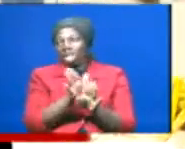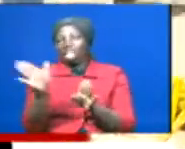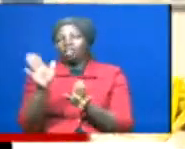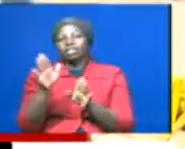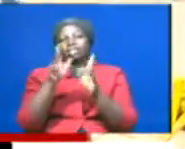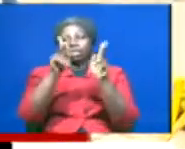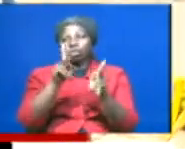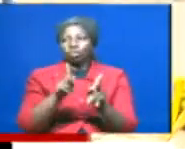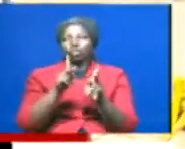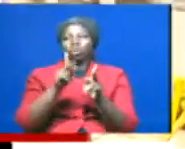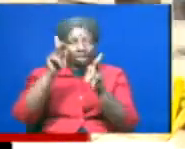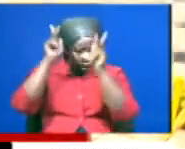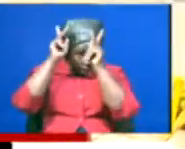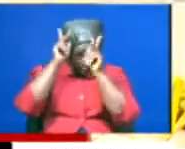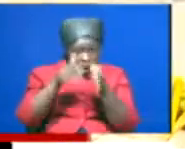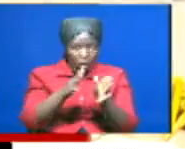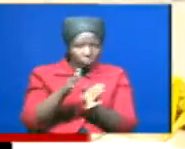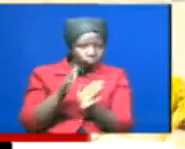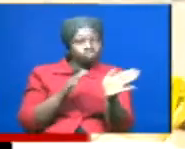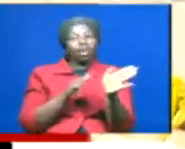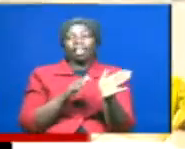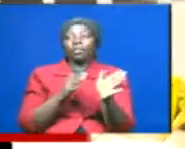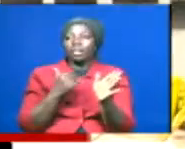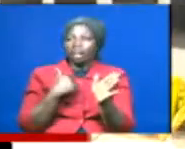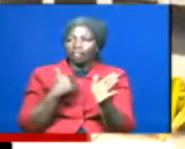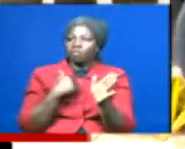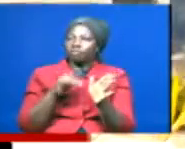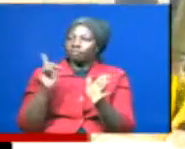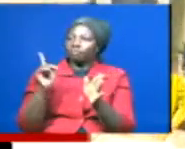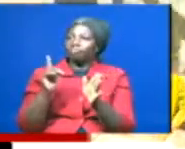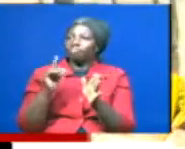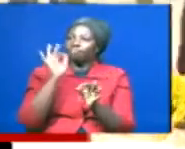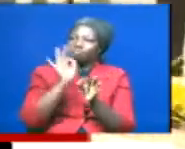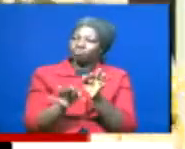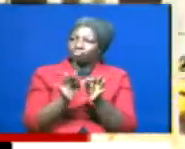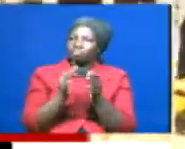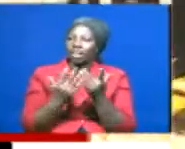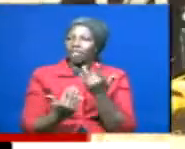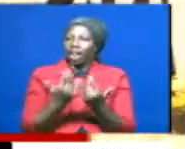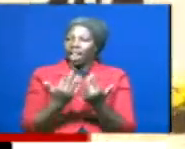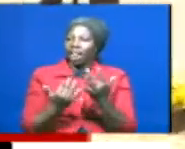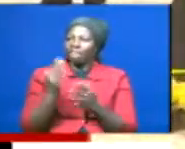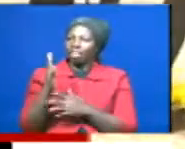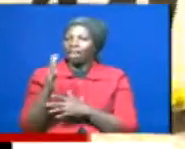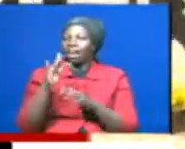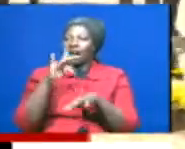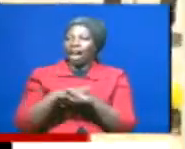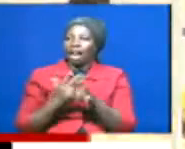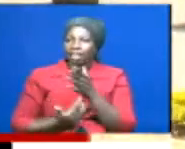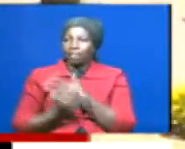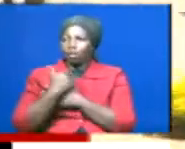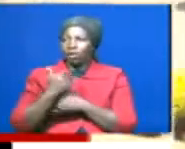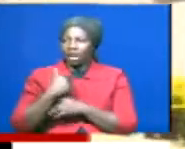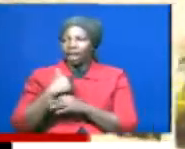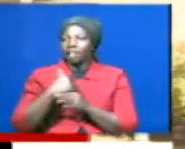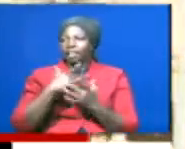can see there is a tire that has been lit there and a crowd still surging there. Earlier on in the morning, we had two visit actually to